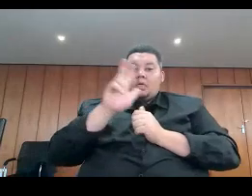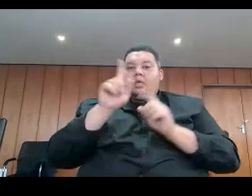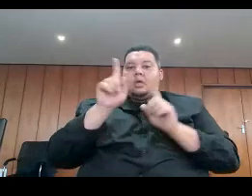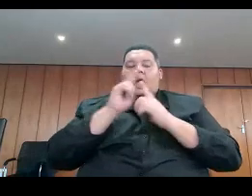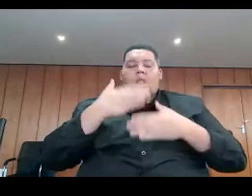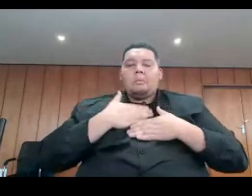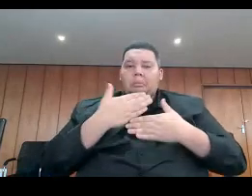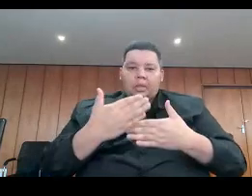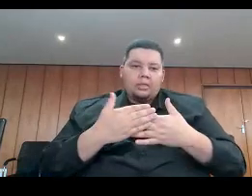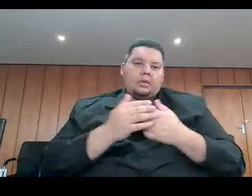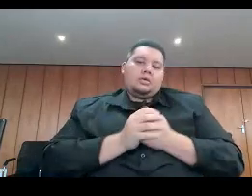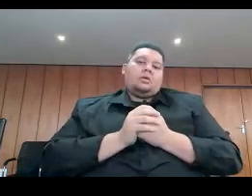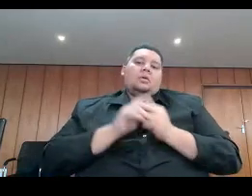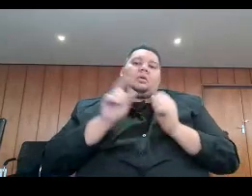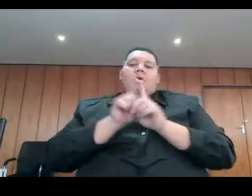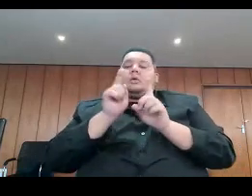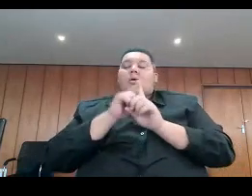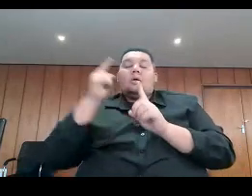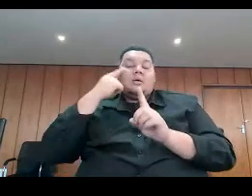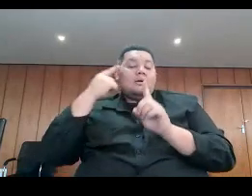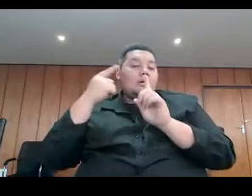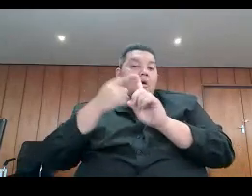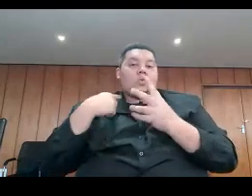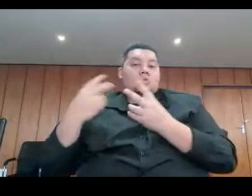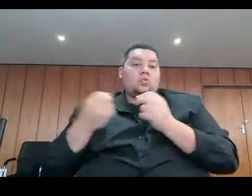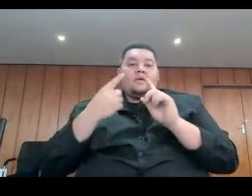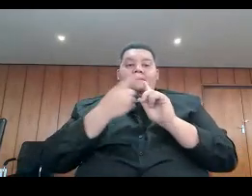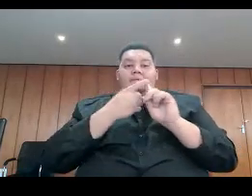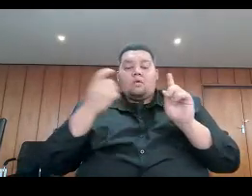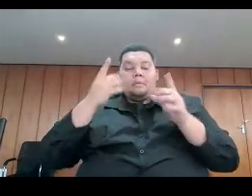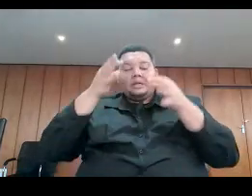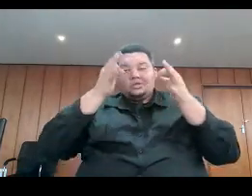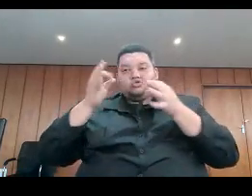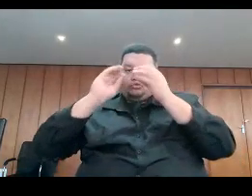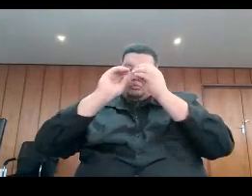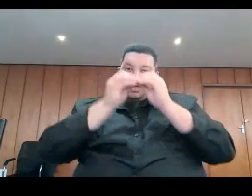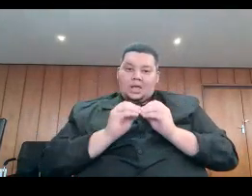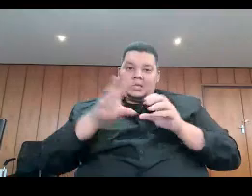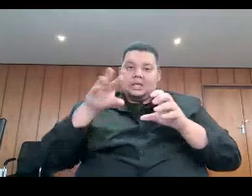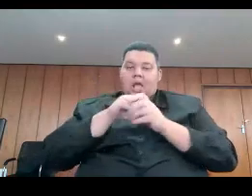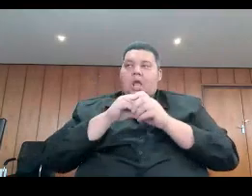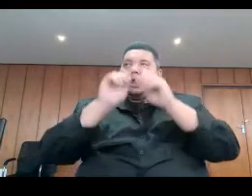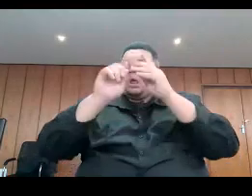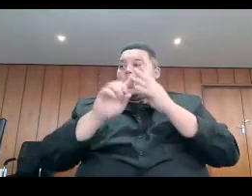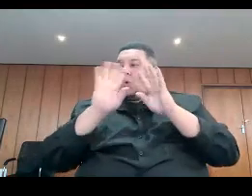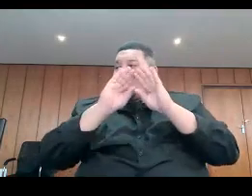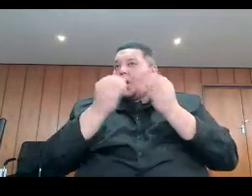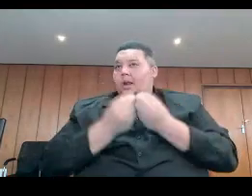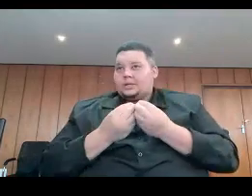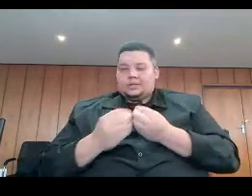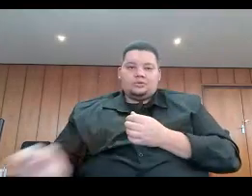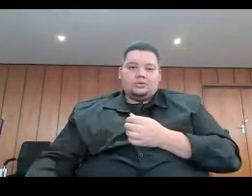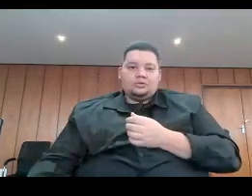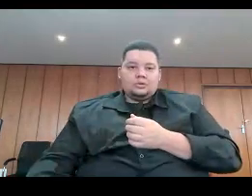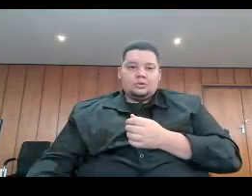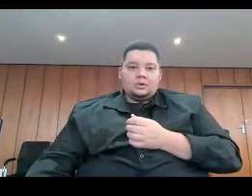apathy. Are there any studies being conducted from the eyes of decision makers in large organizations?